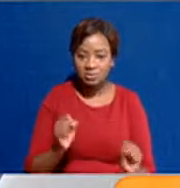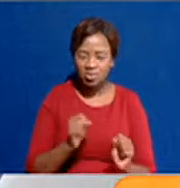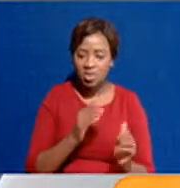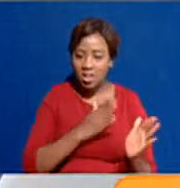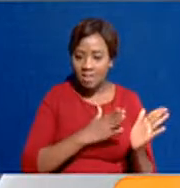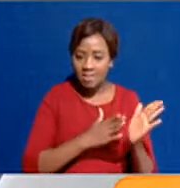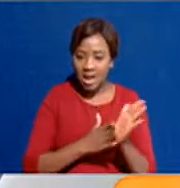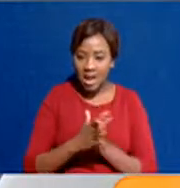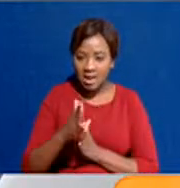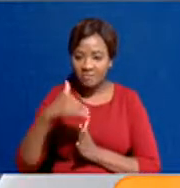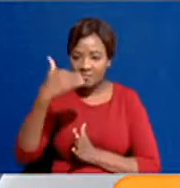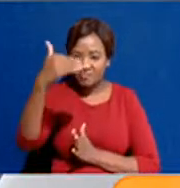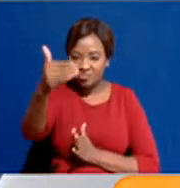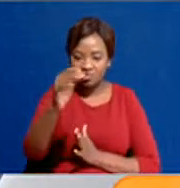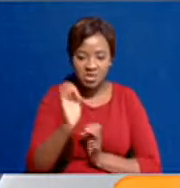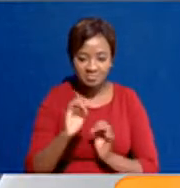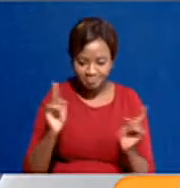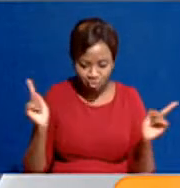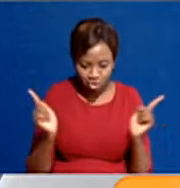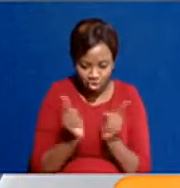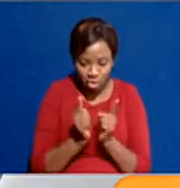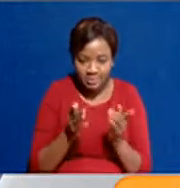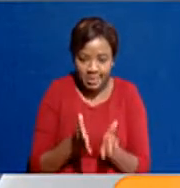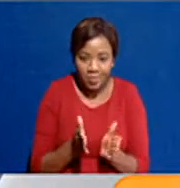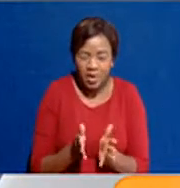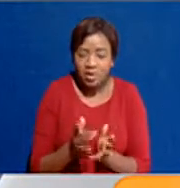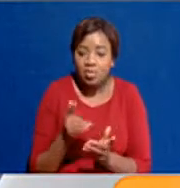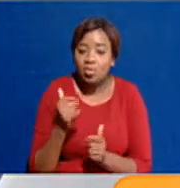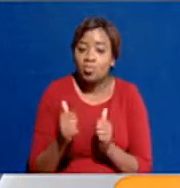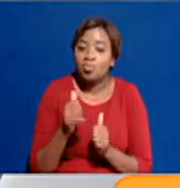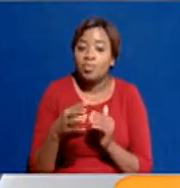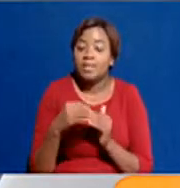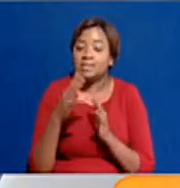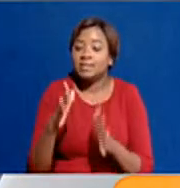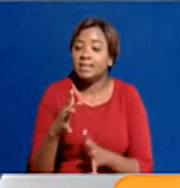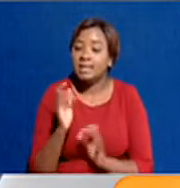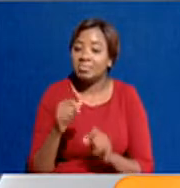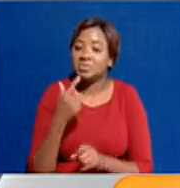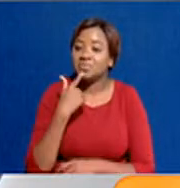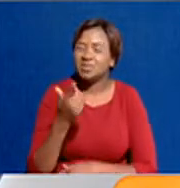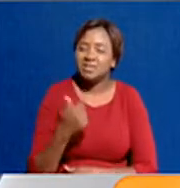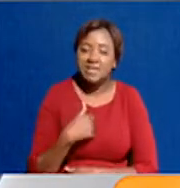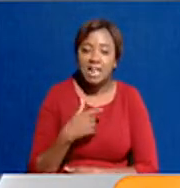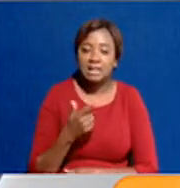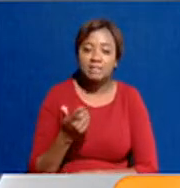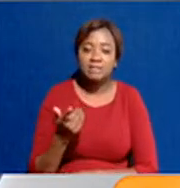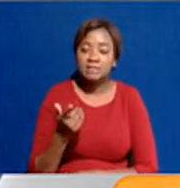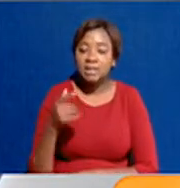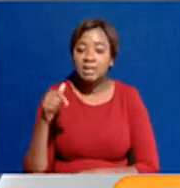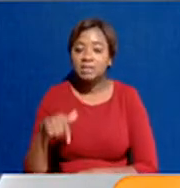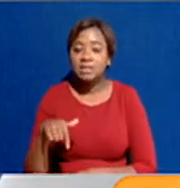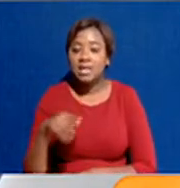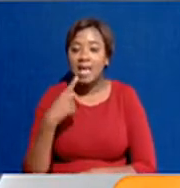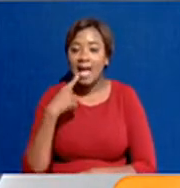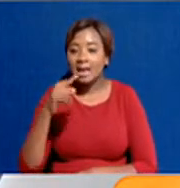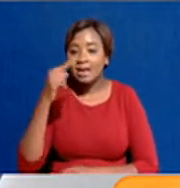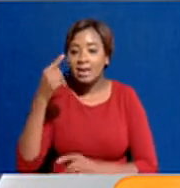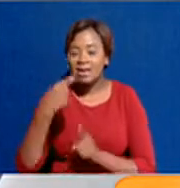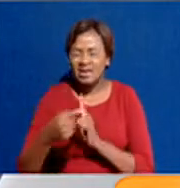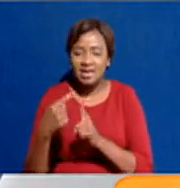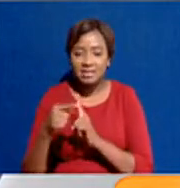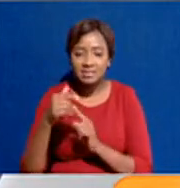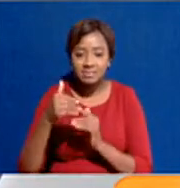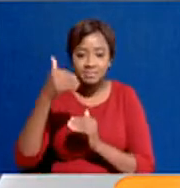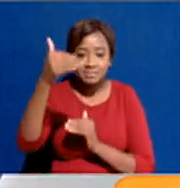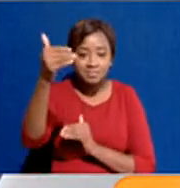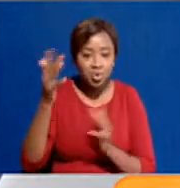and strategy. Yeah. Which Kenyan leader can tell you with any serious degree of persuasion where we plan our country to be in 100 years?